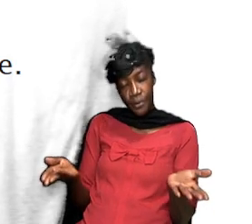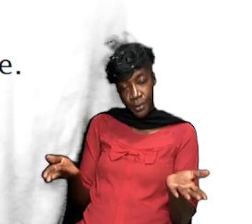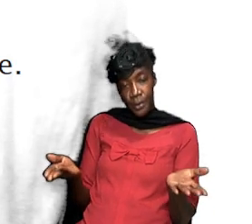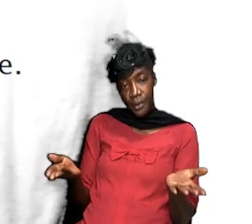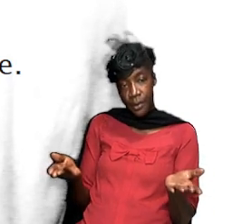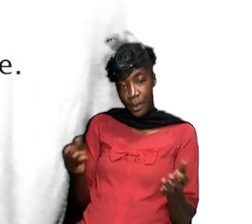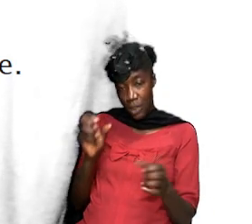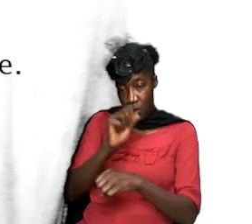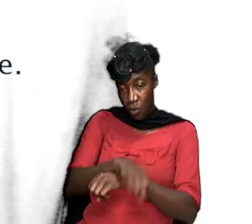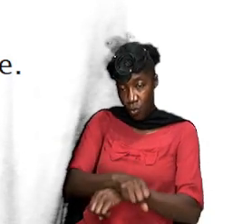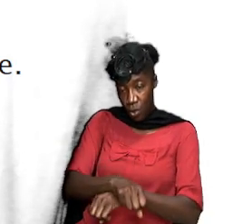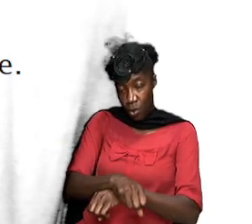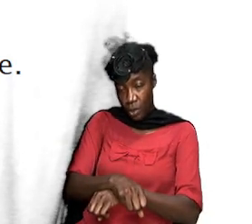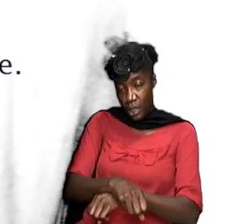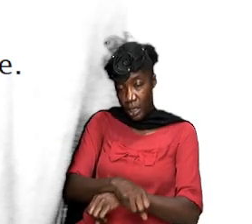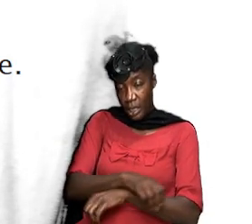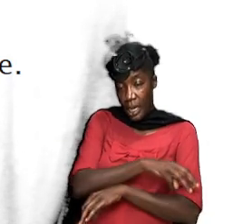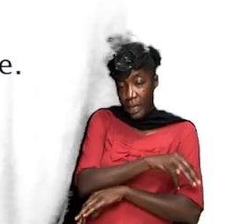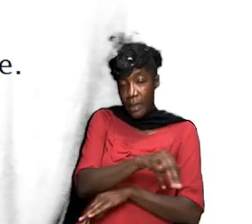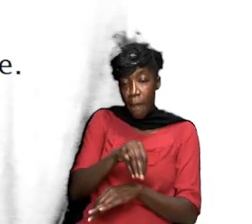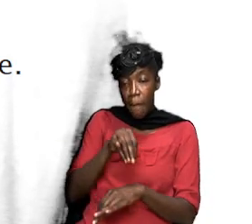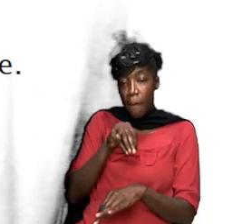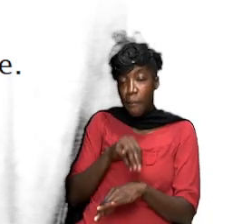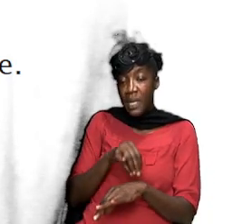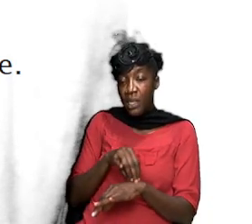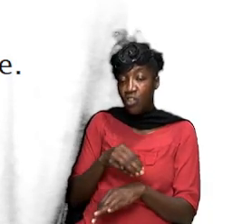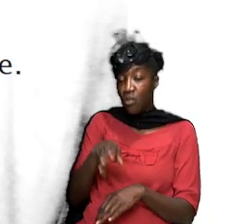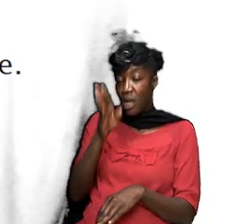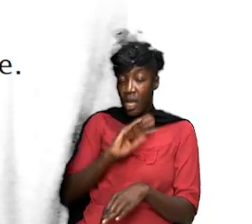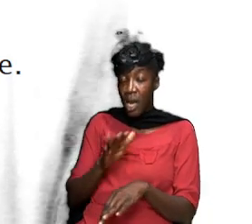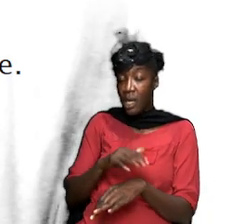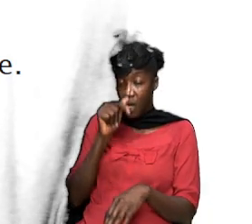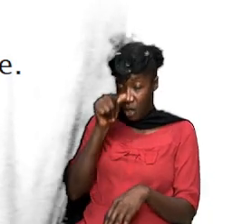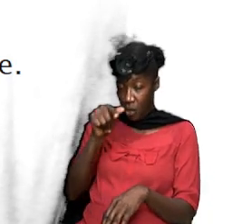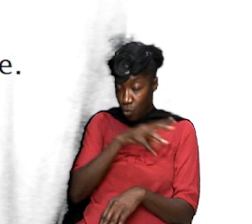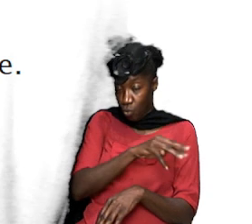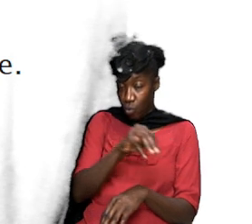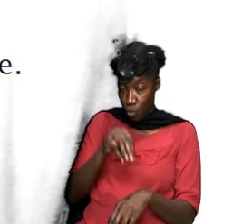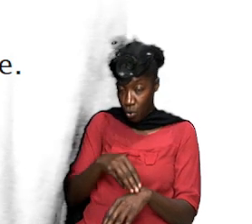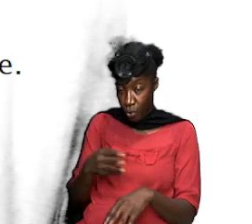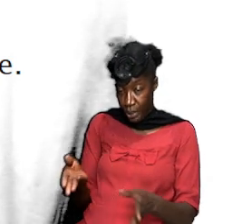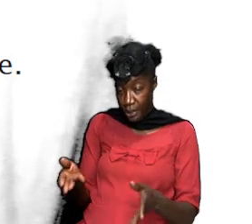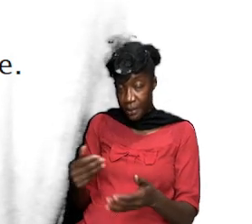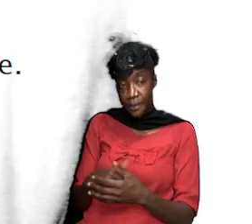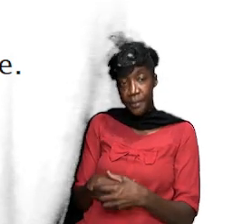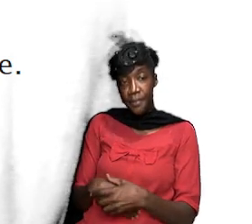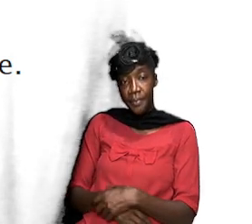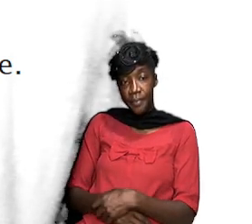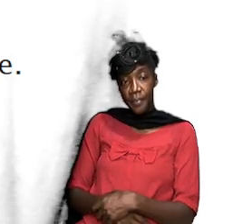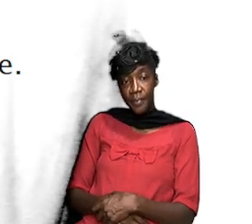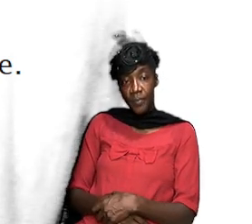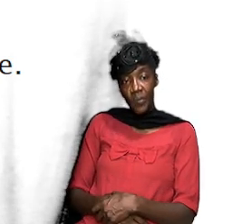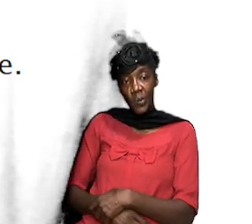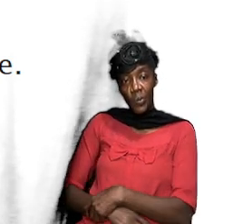Are you working in the ministry that God called you to work in?